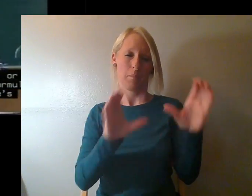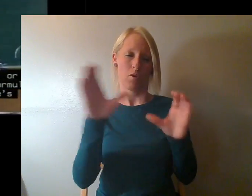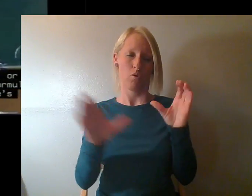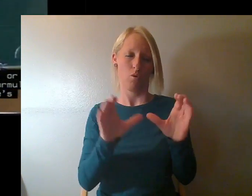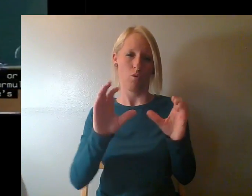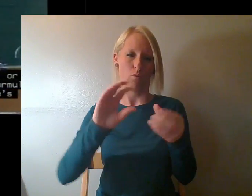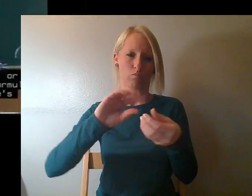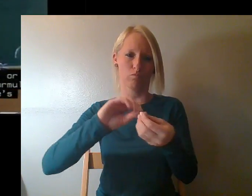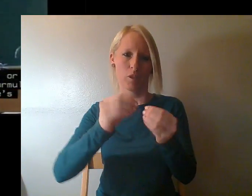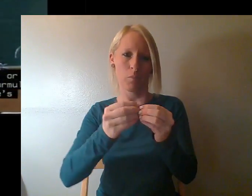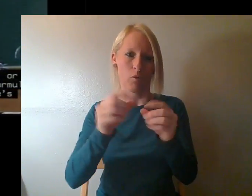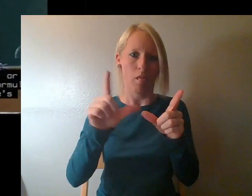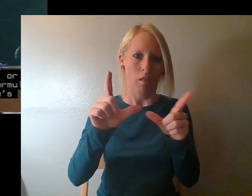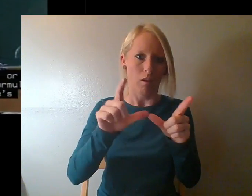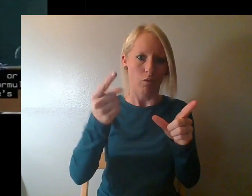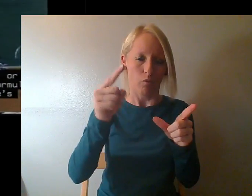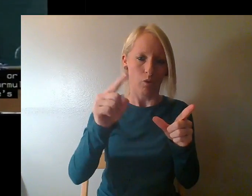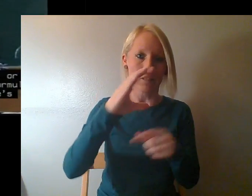sunlight,